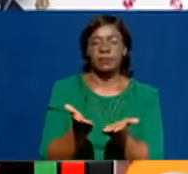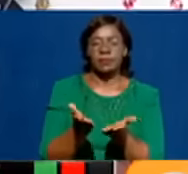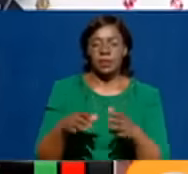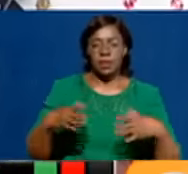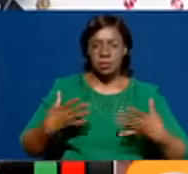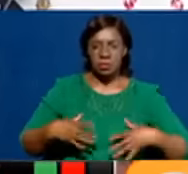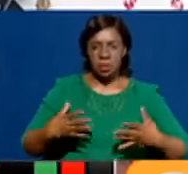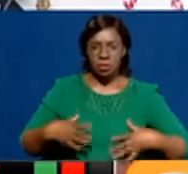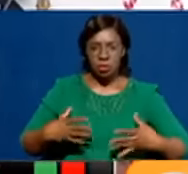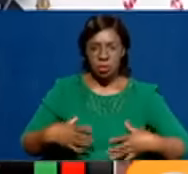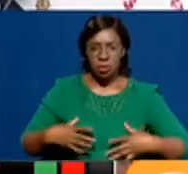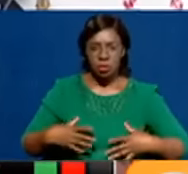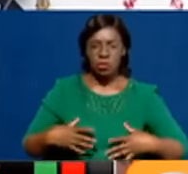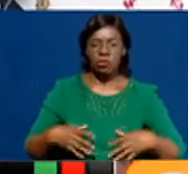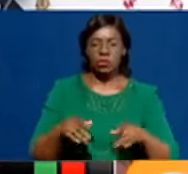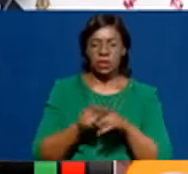the people